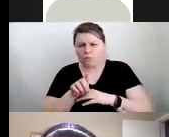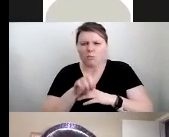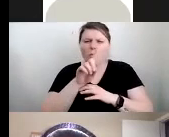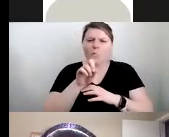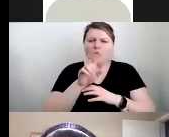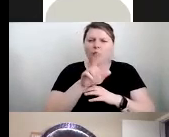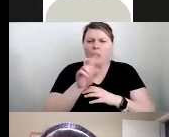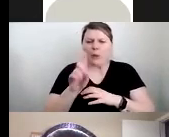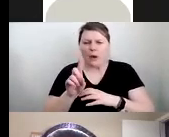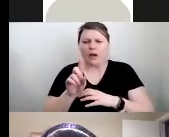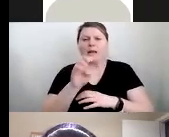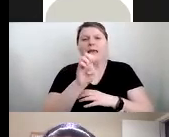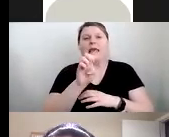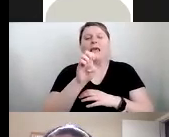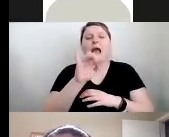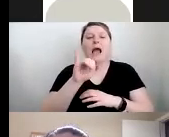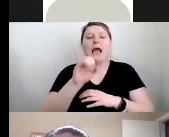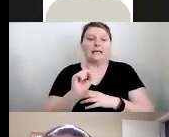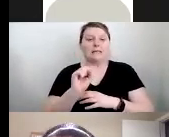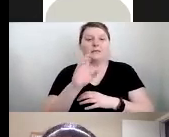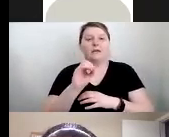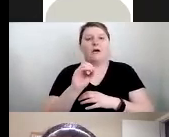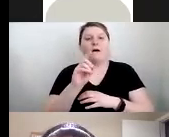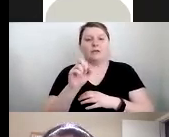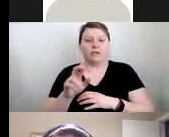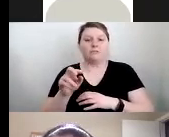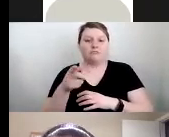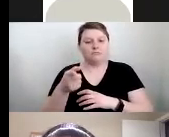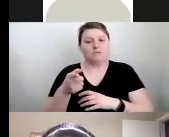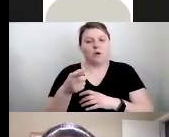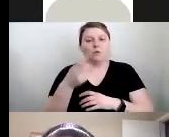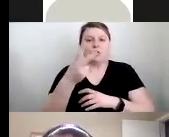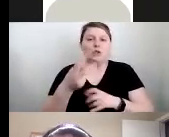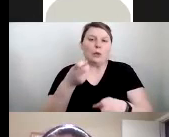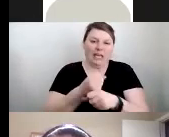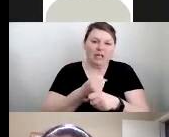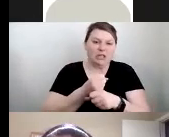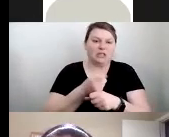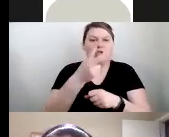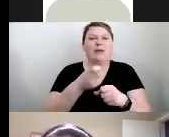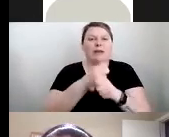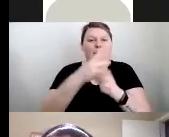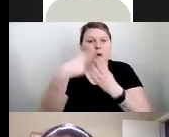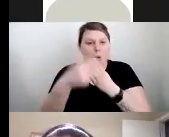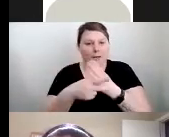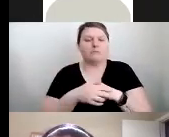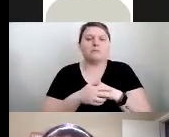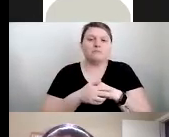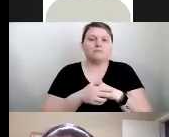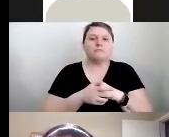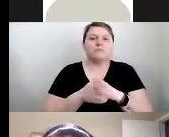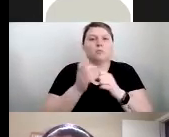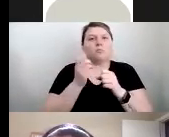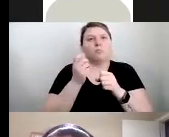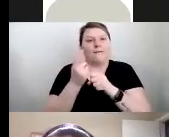131 EIS officers. This is over 2 years. So it's a 2-year program. So every year we accept about